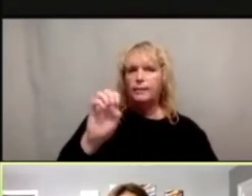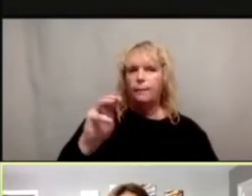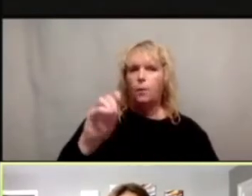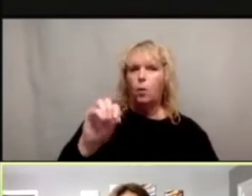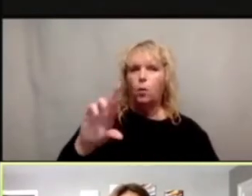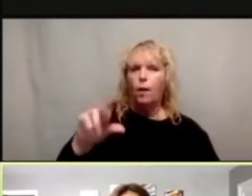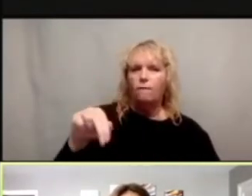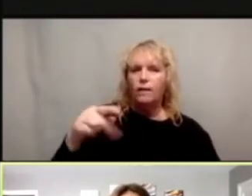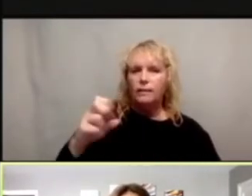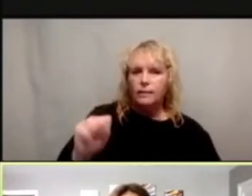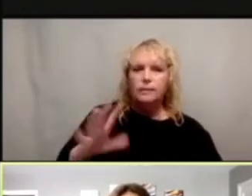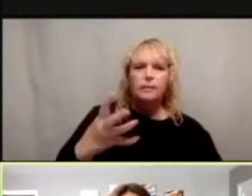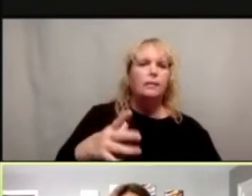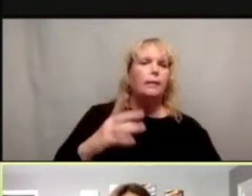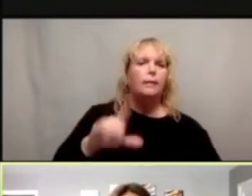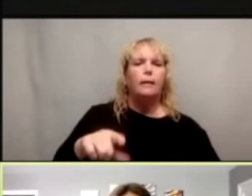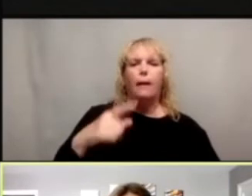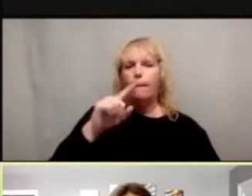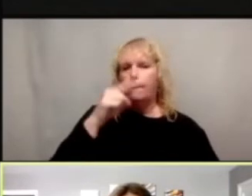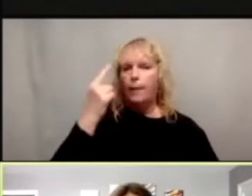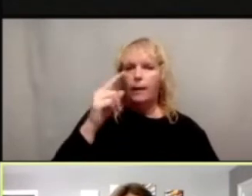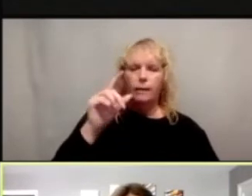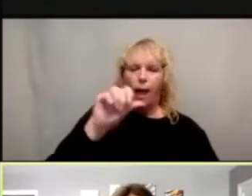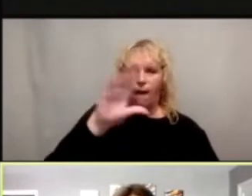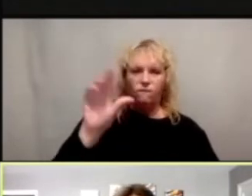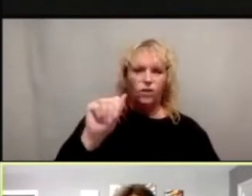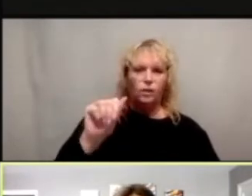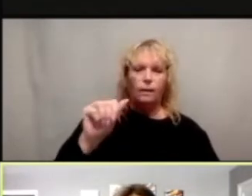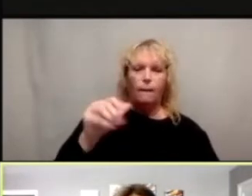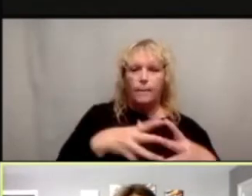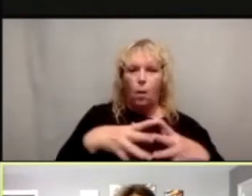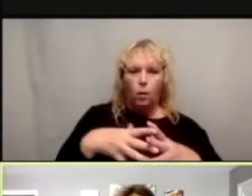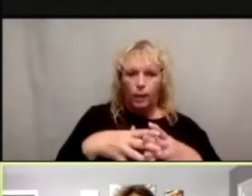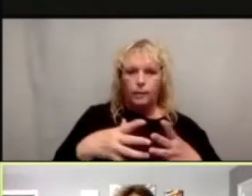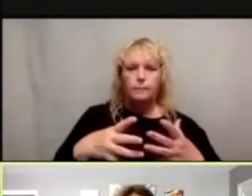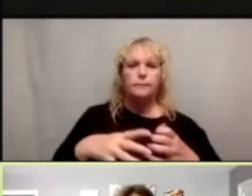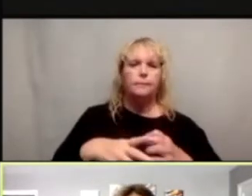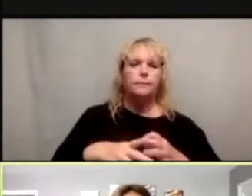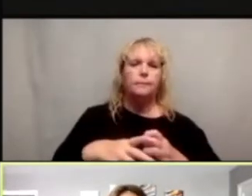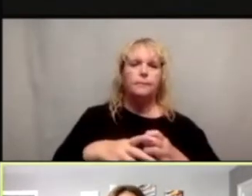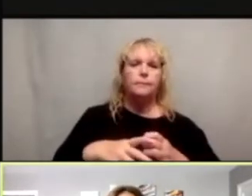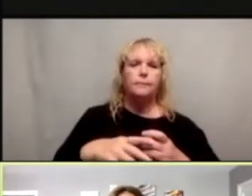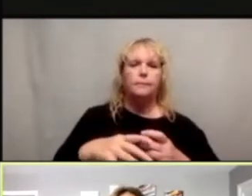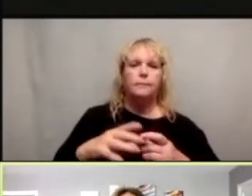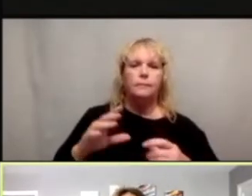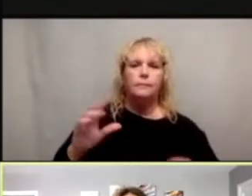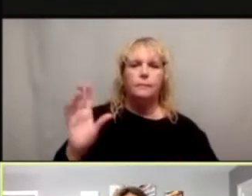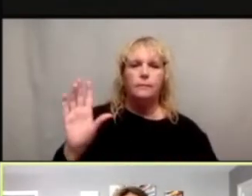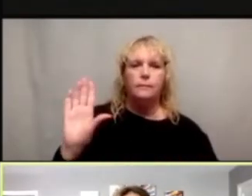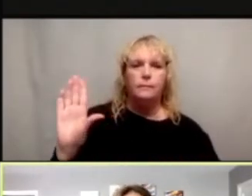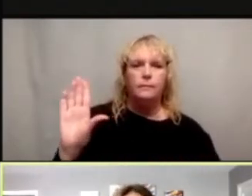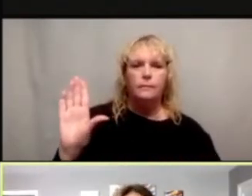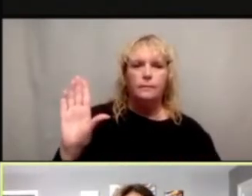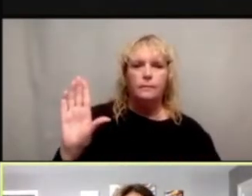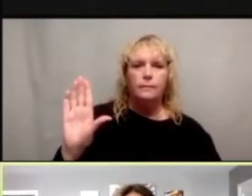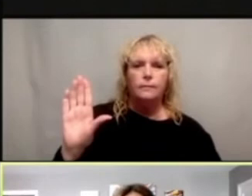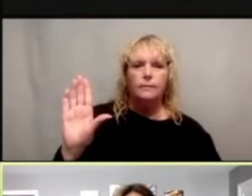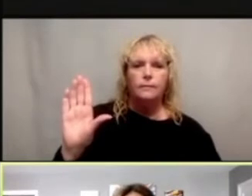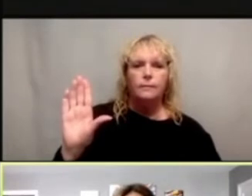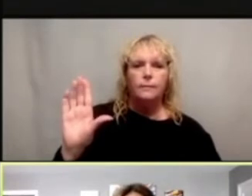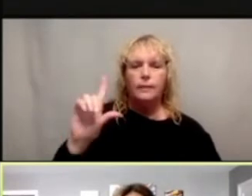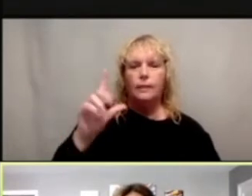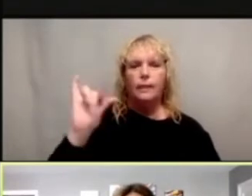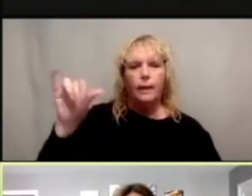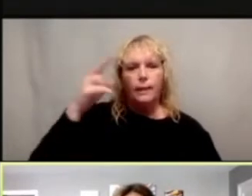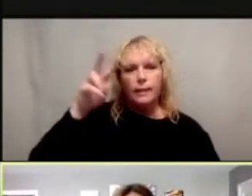and Latinx populations, so this is from the LA Times, who are disproportionately affected